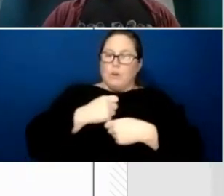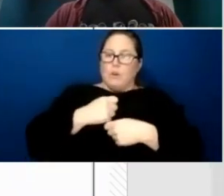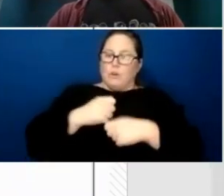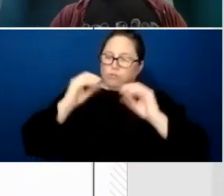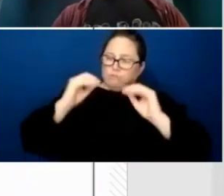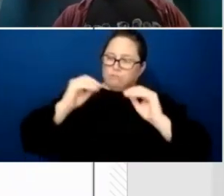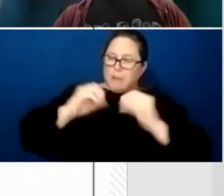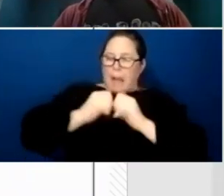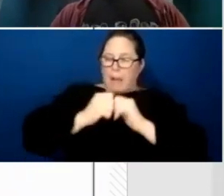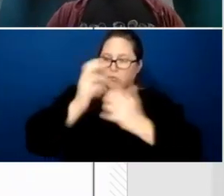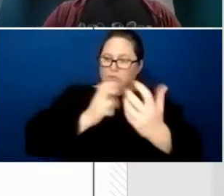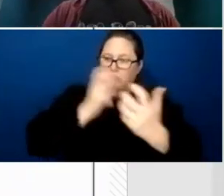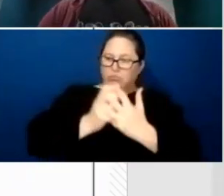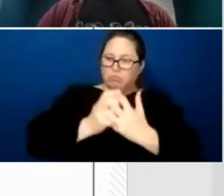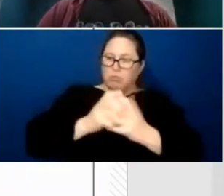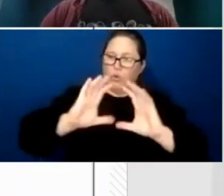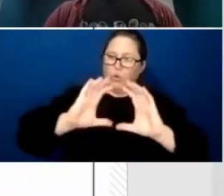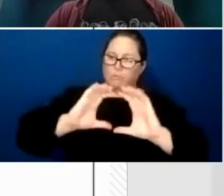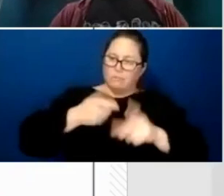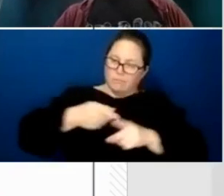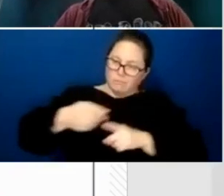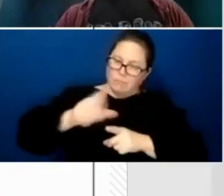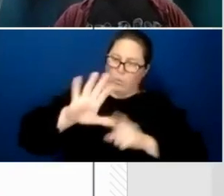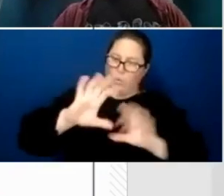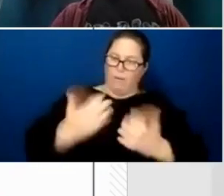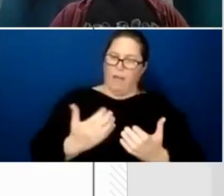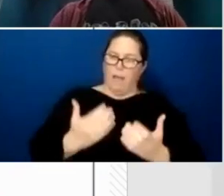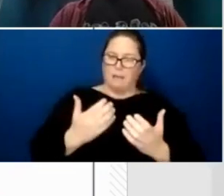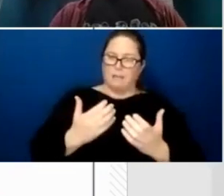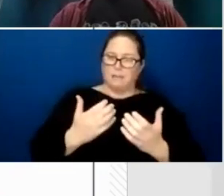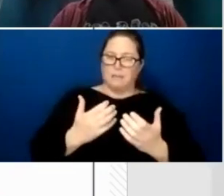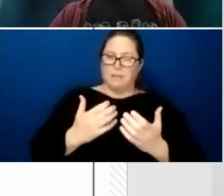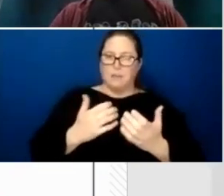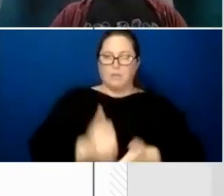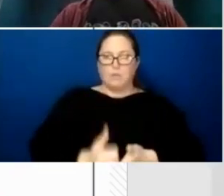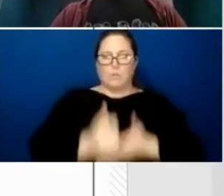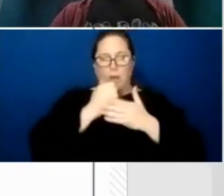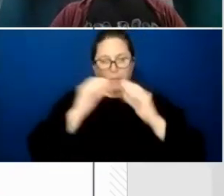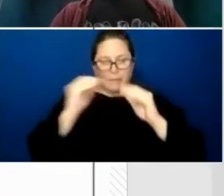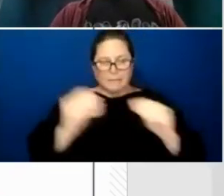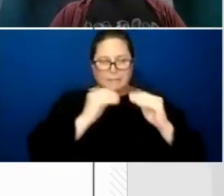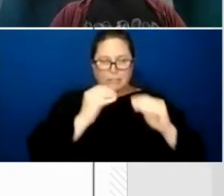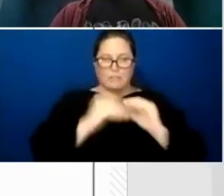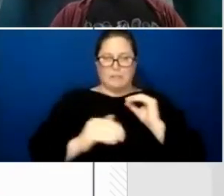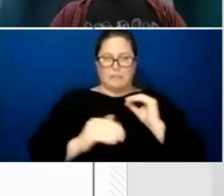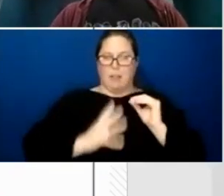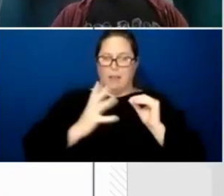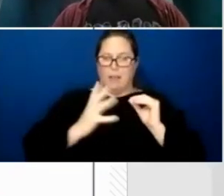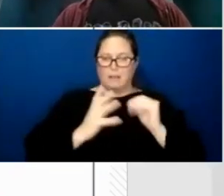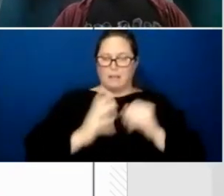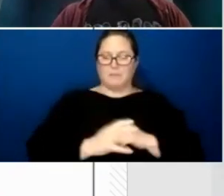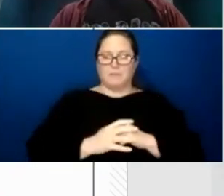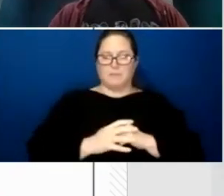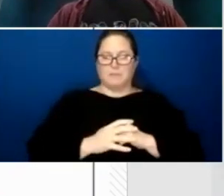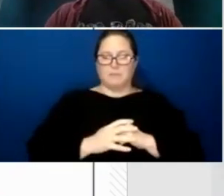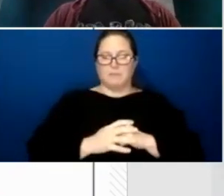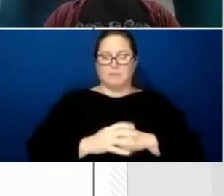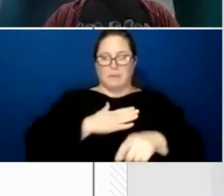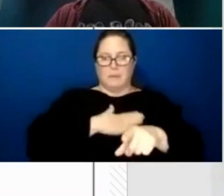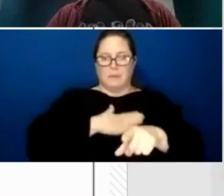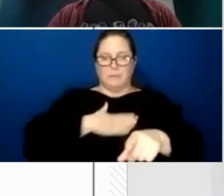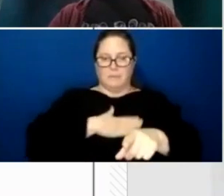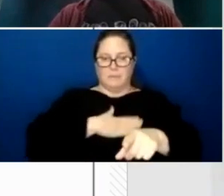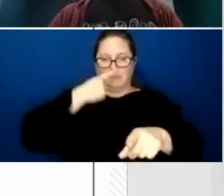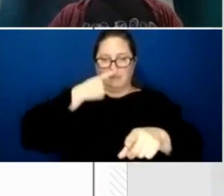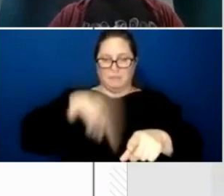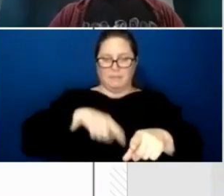your school, your department. Help teach students email etiquette. That's what we're all about. So please put your information.